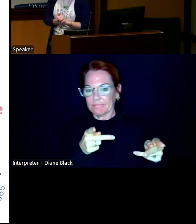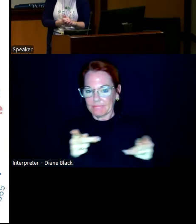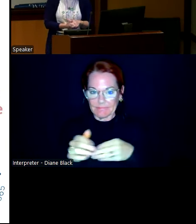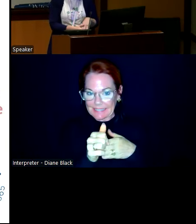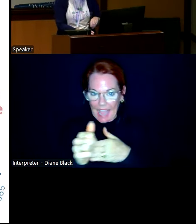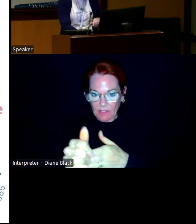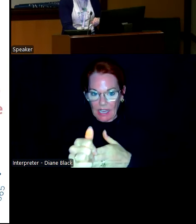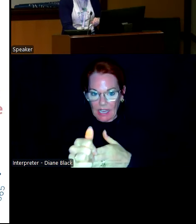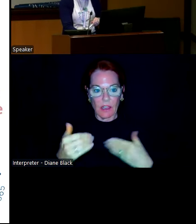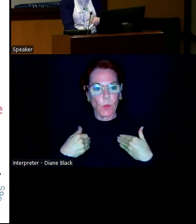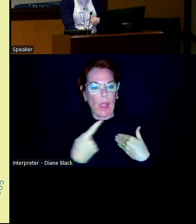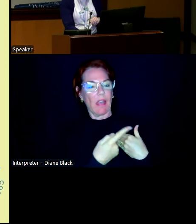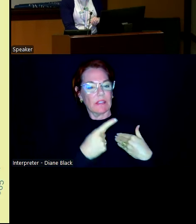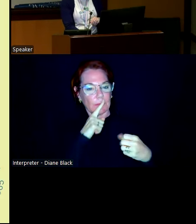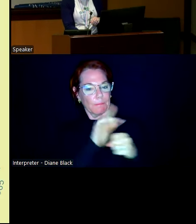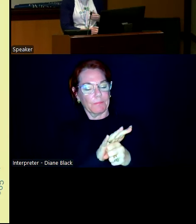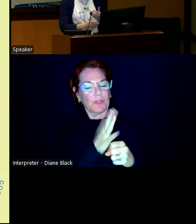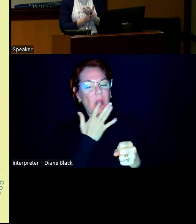affirming colors.